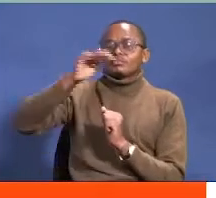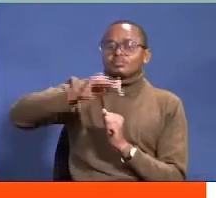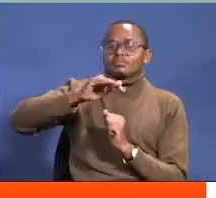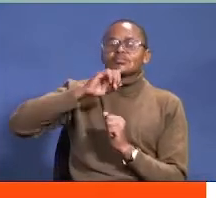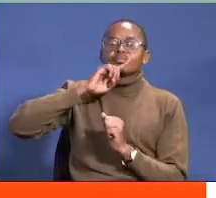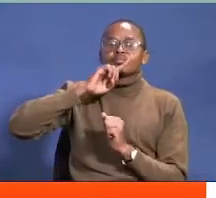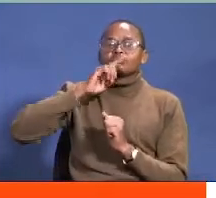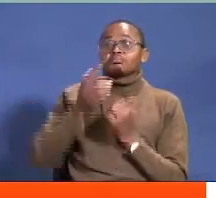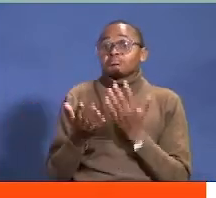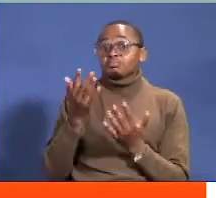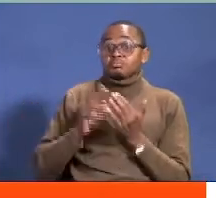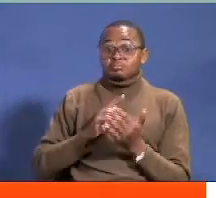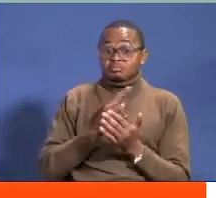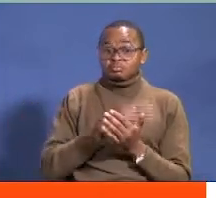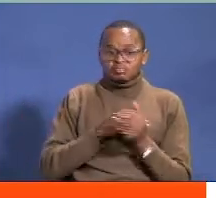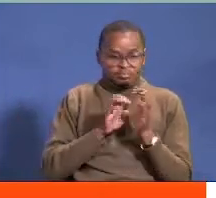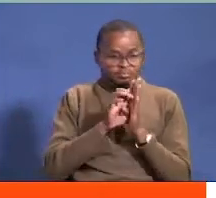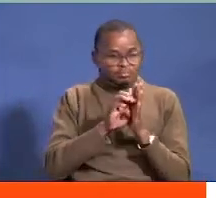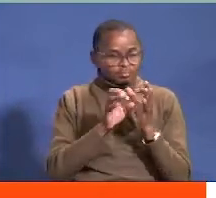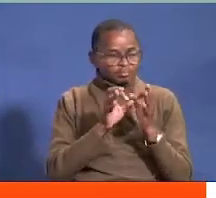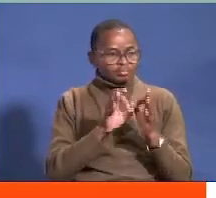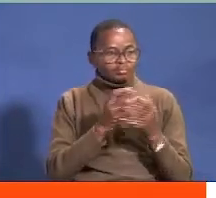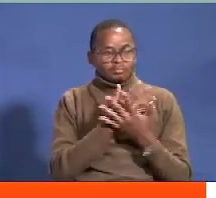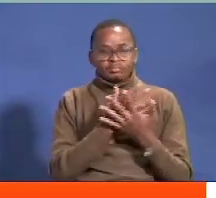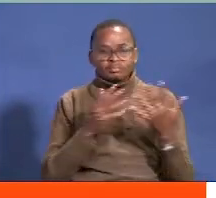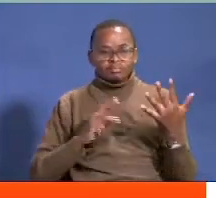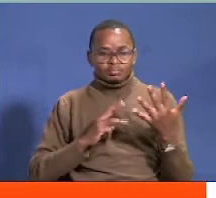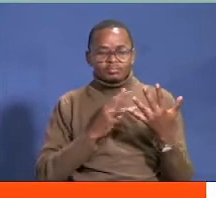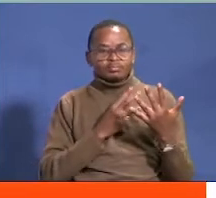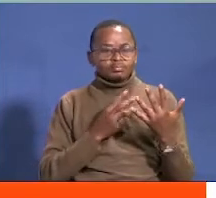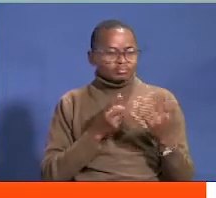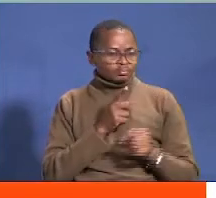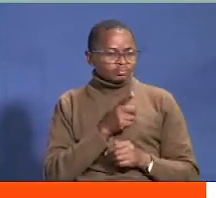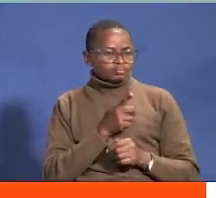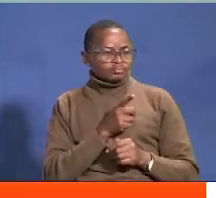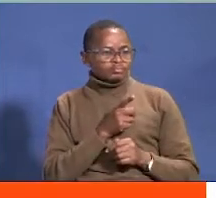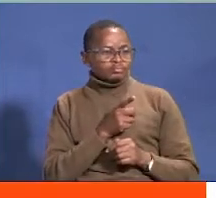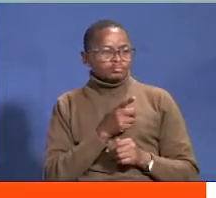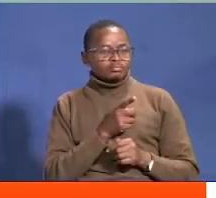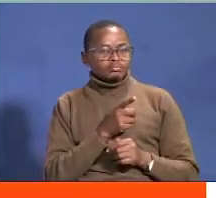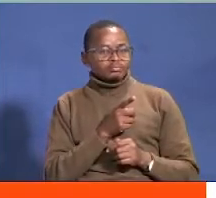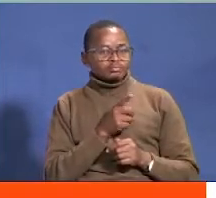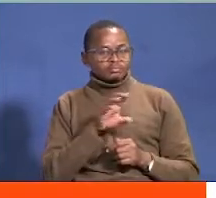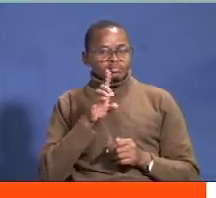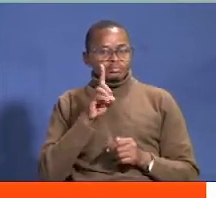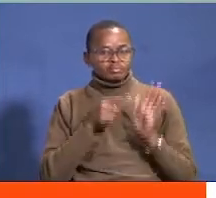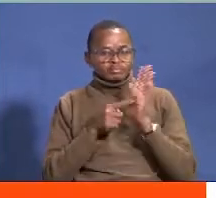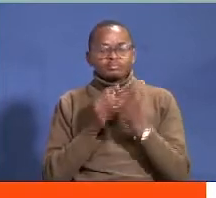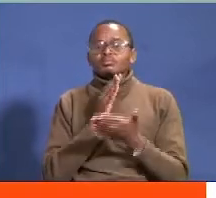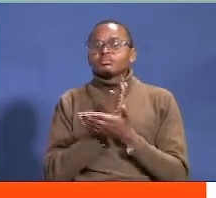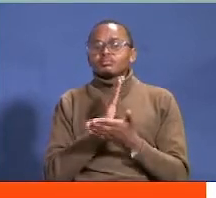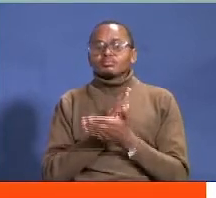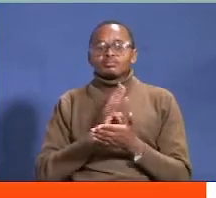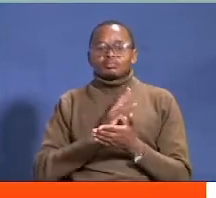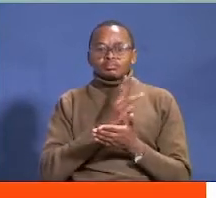So probably you could give us examples of things that we sing around that, could signify that indeed we